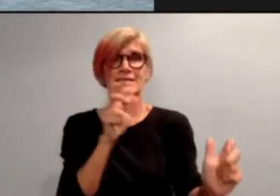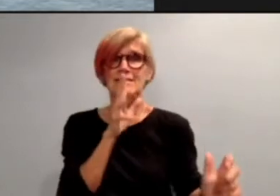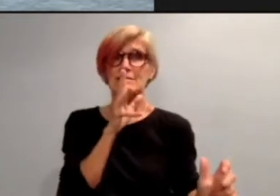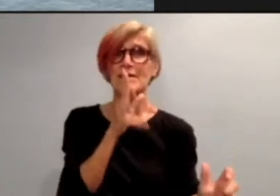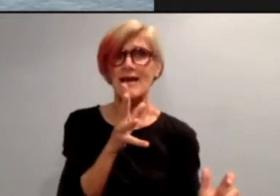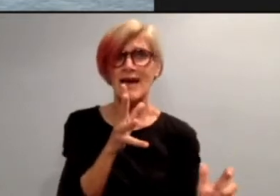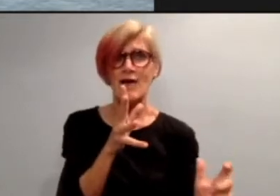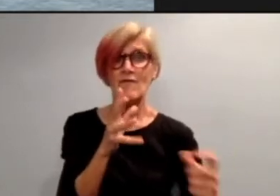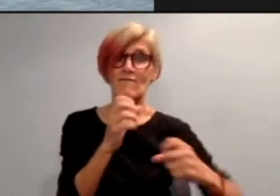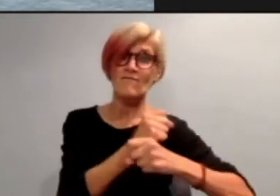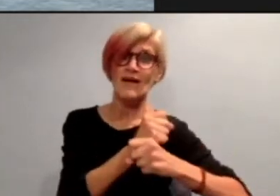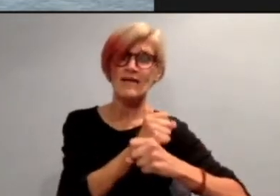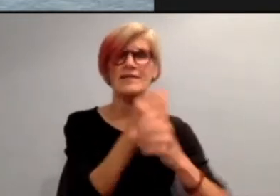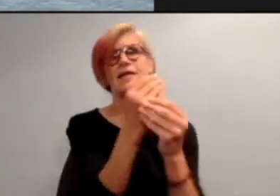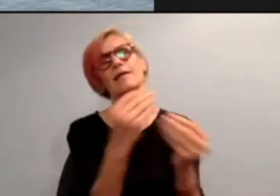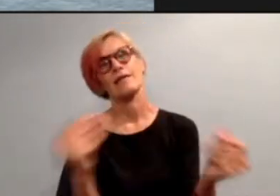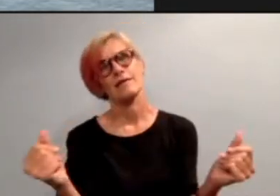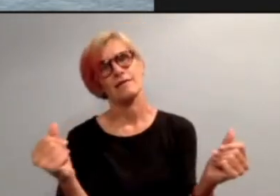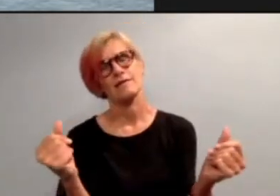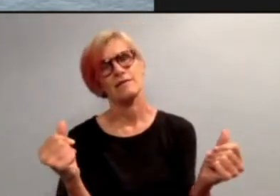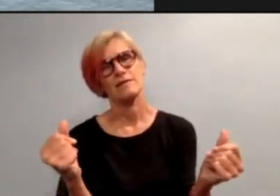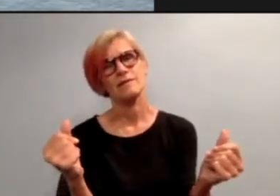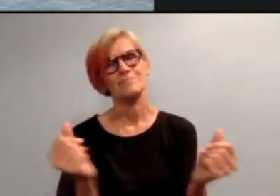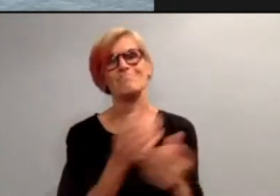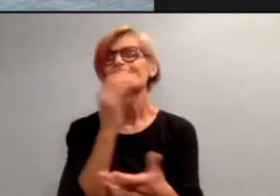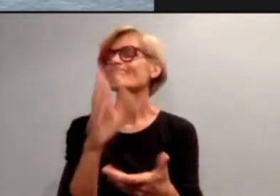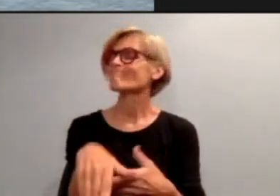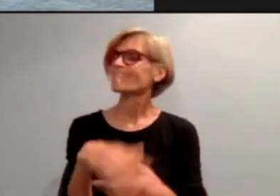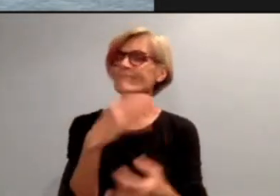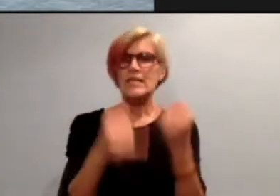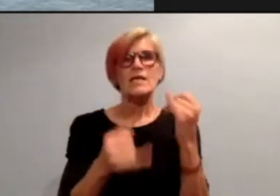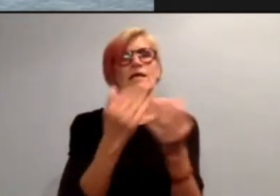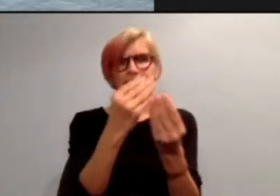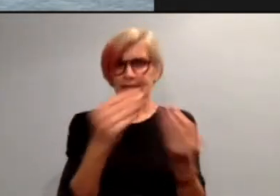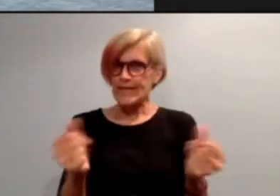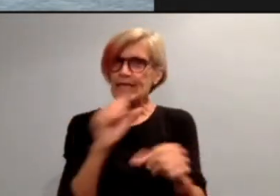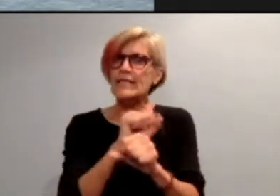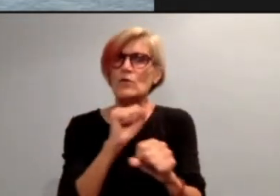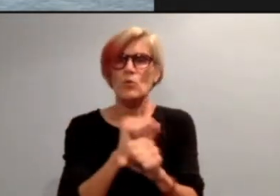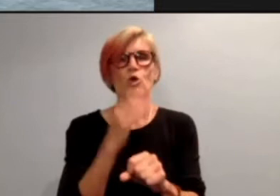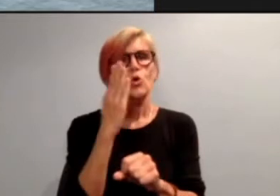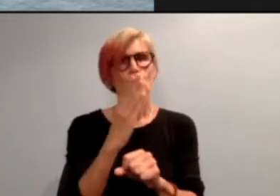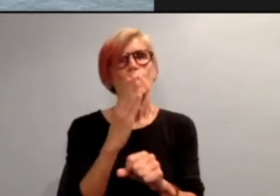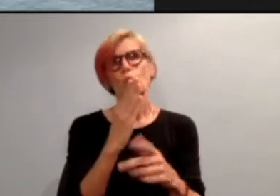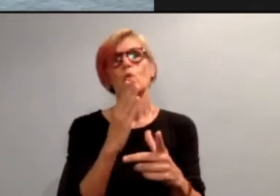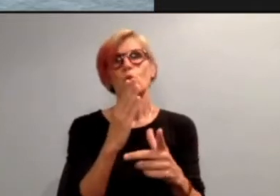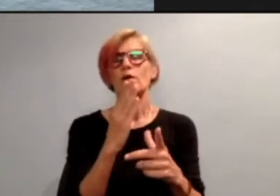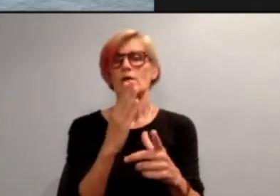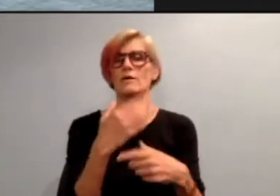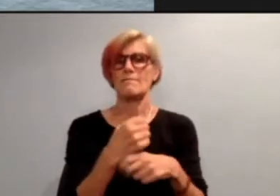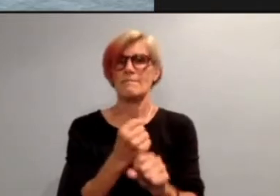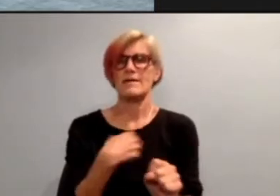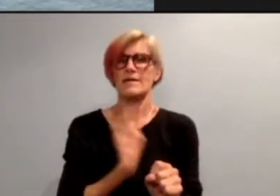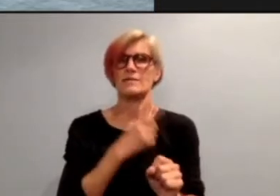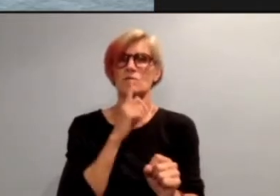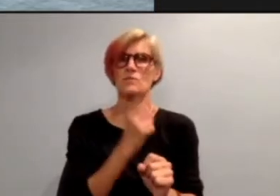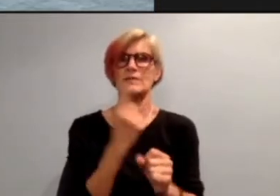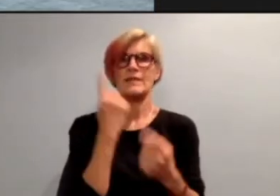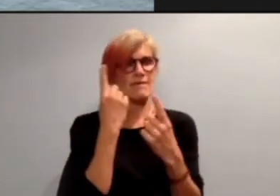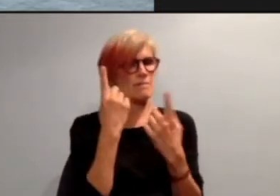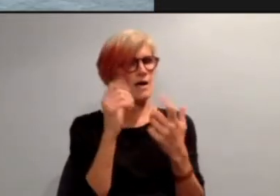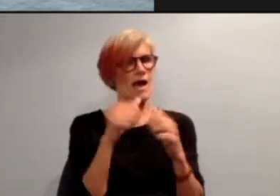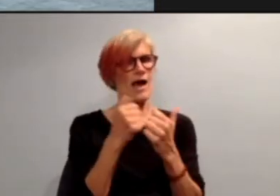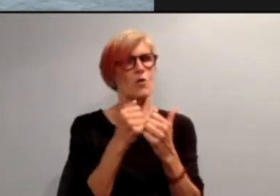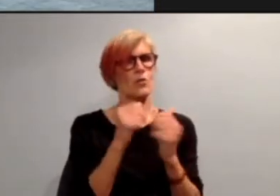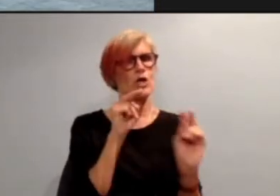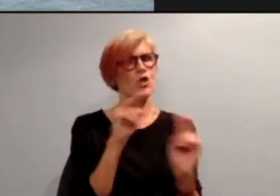heal. Lastly, the healing work we must do will challenge us to come to grips with how we view others.